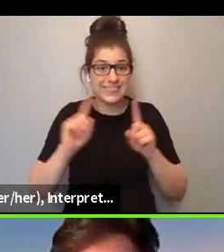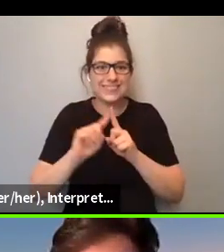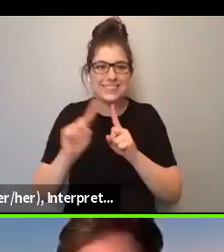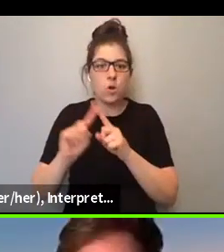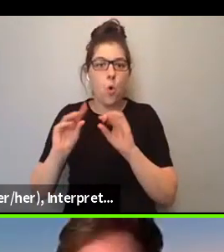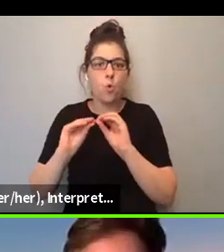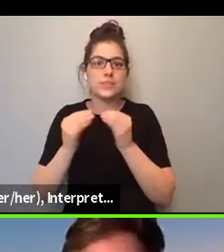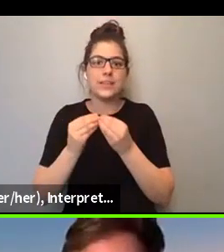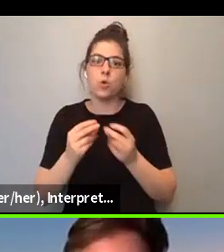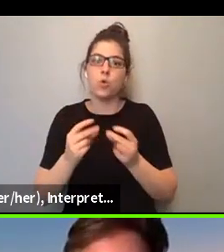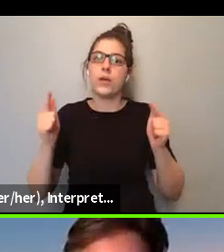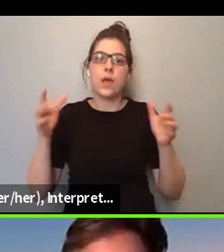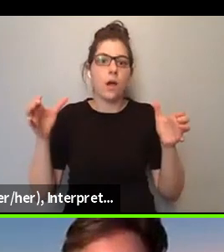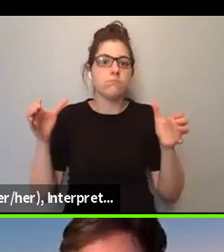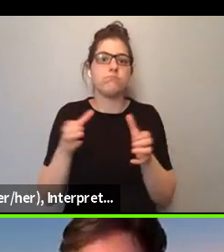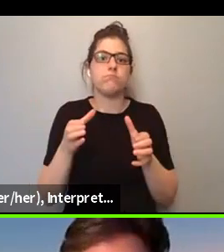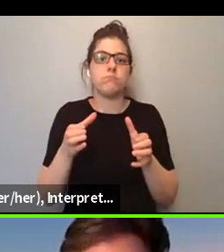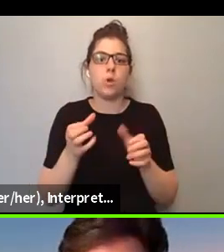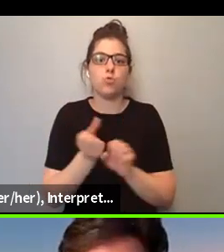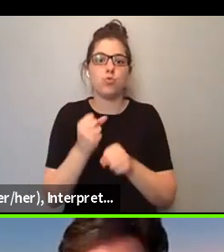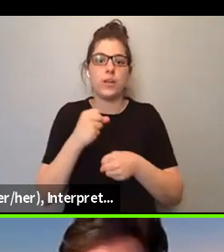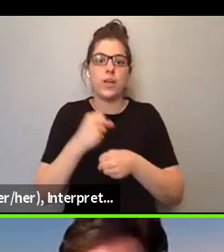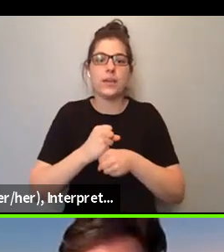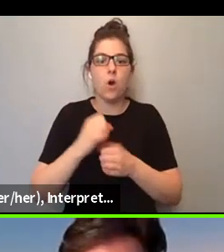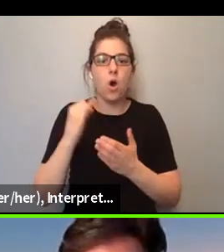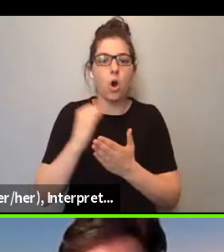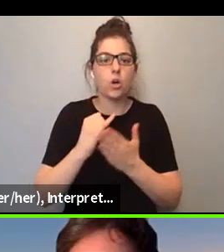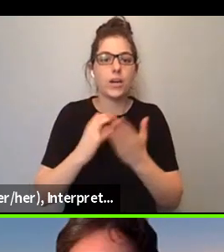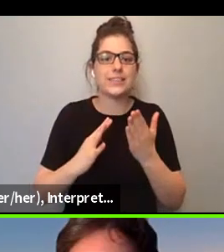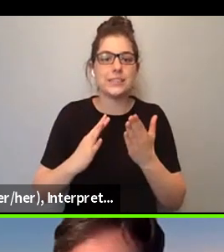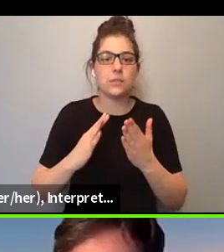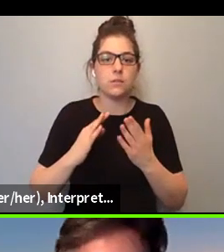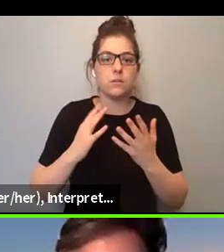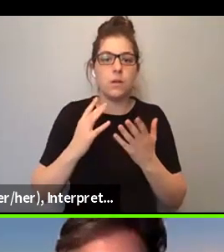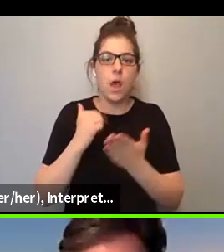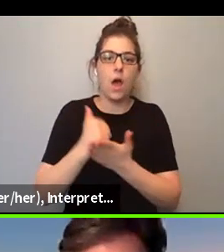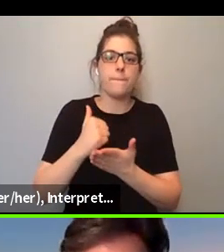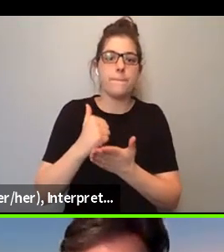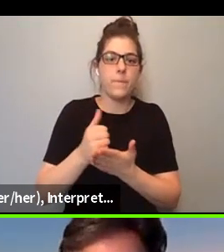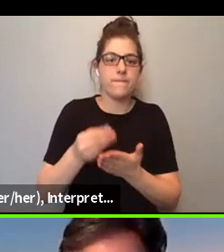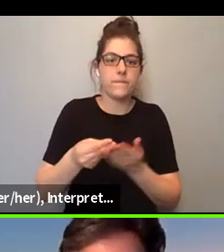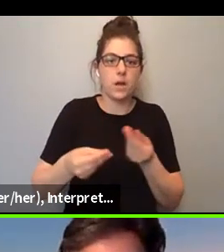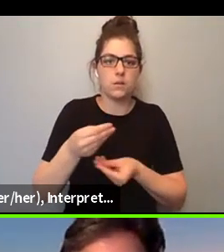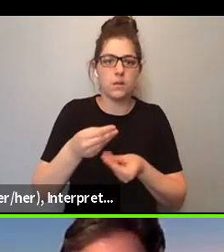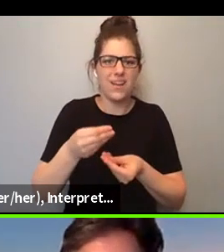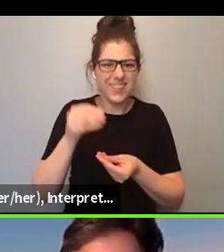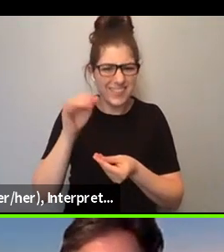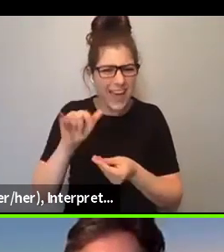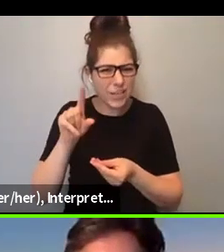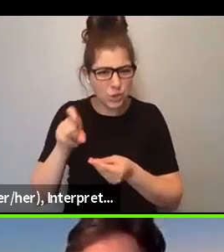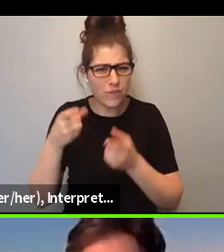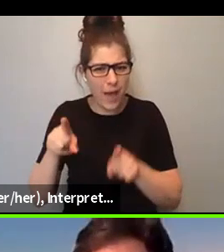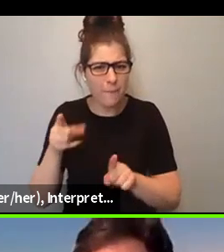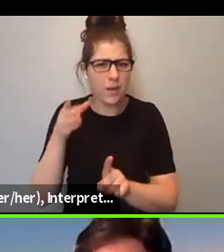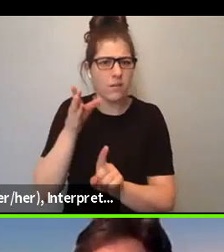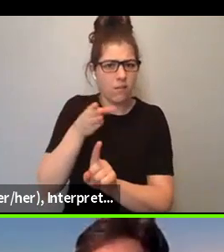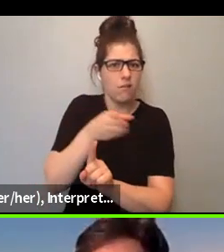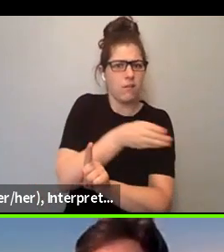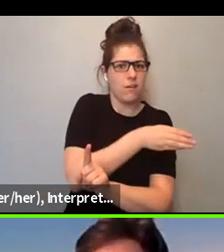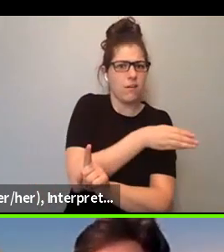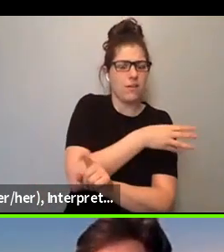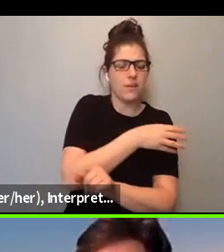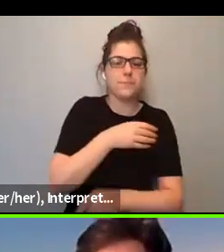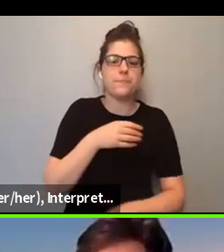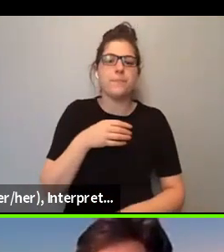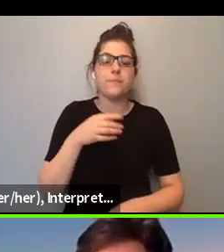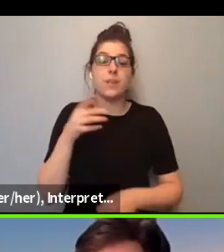together really quickly to create the Artist Relief Fund. Why hasn't that been happening already? And then the last thing I'll say to this issue of how